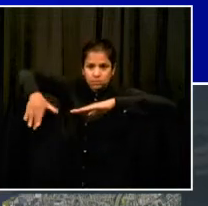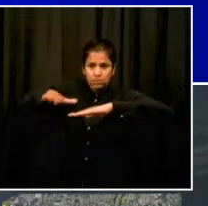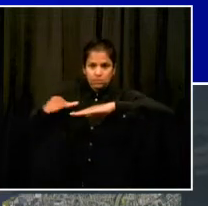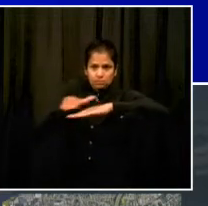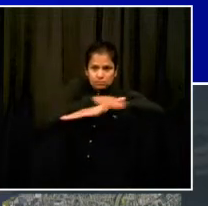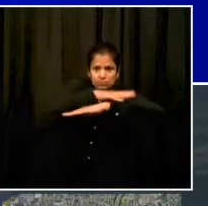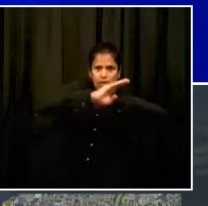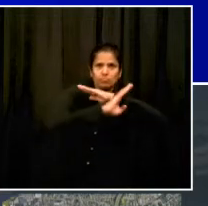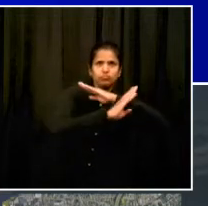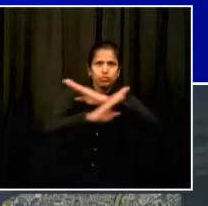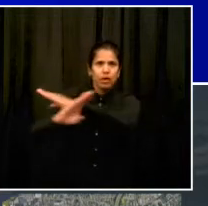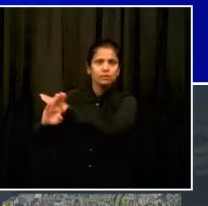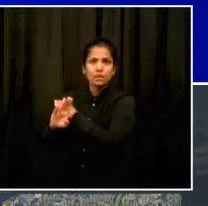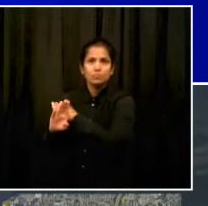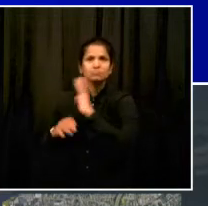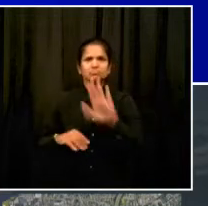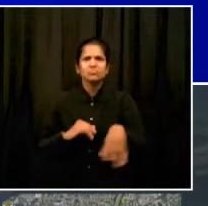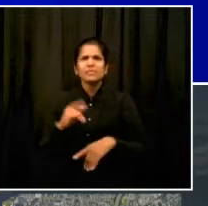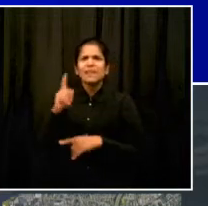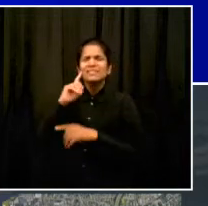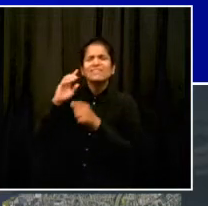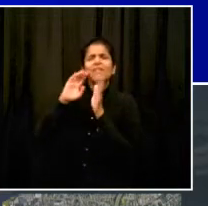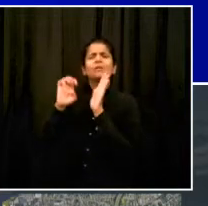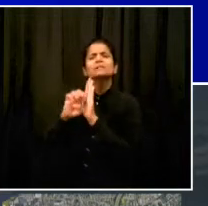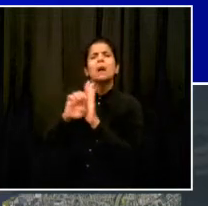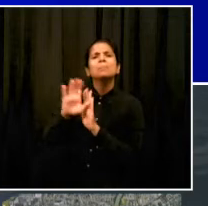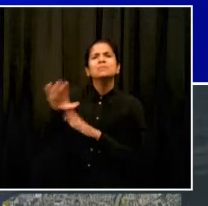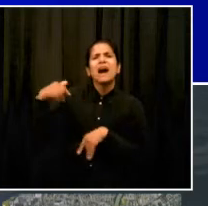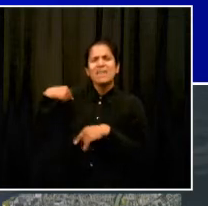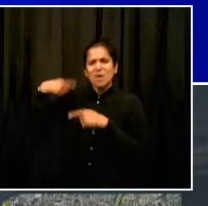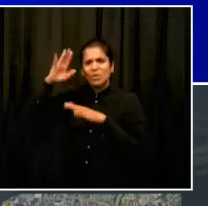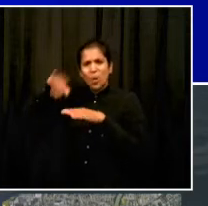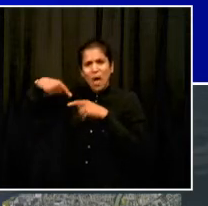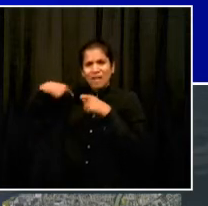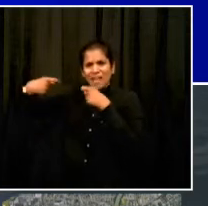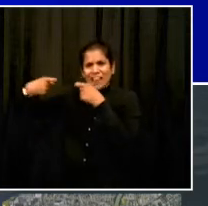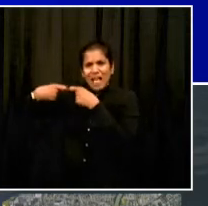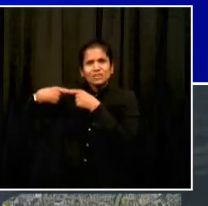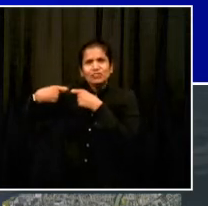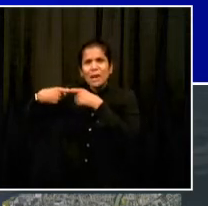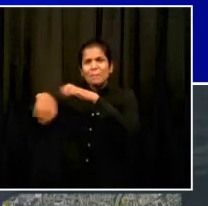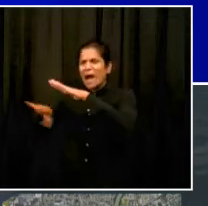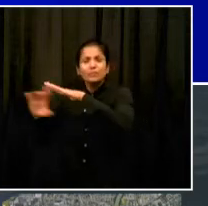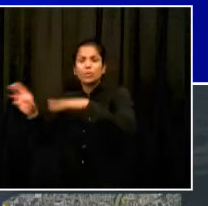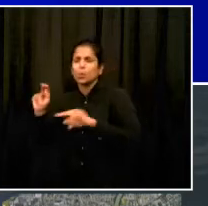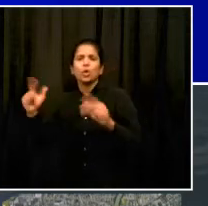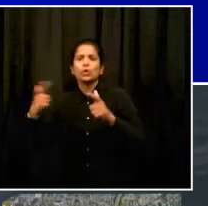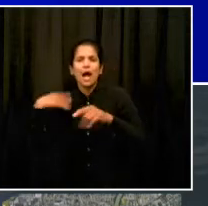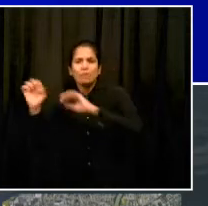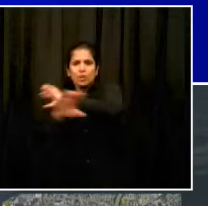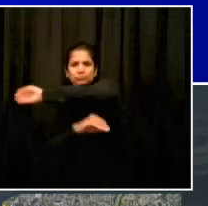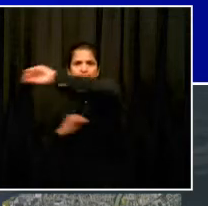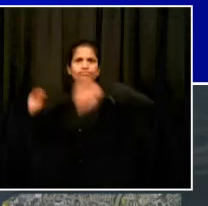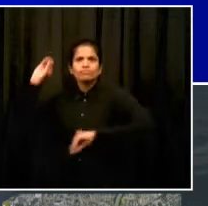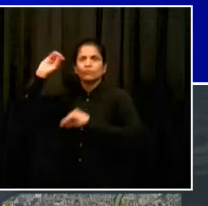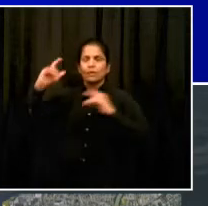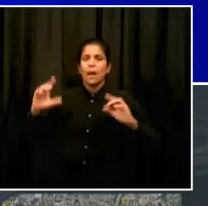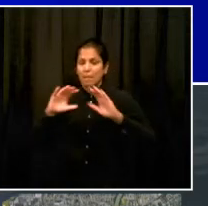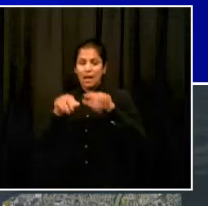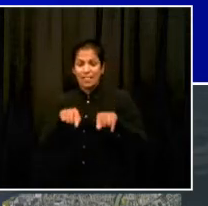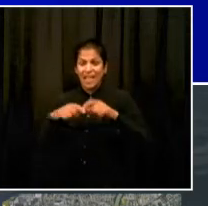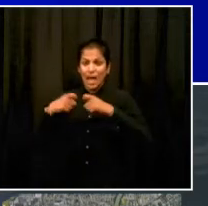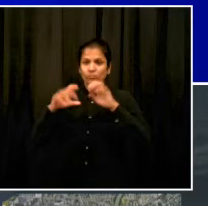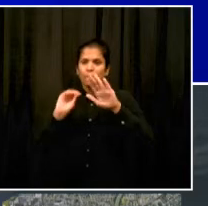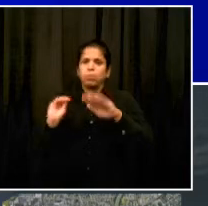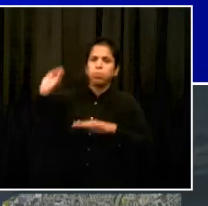doors. We've also made transportation improvements, like spending $191 million to strengthen the St. George and Whitehall Staten Island